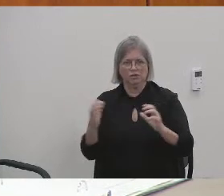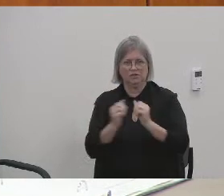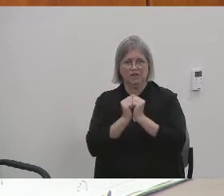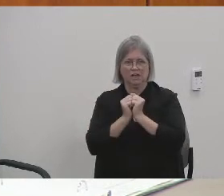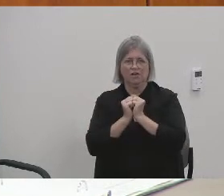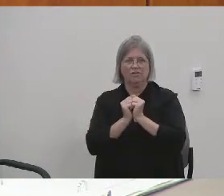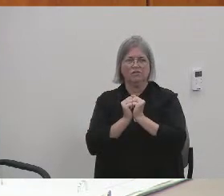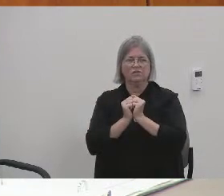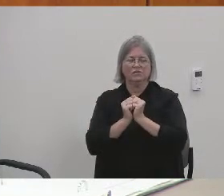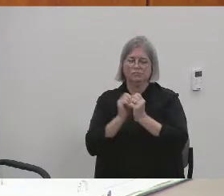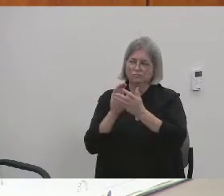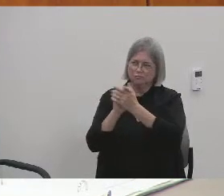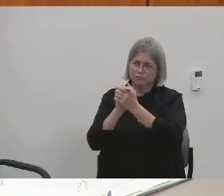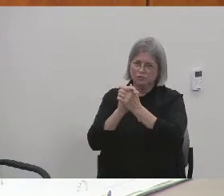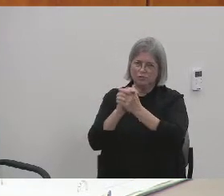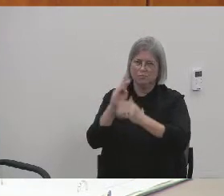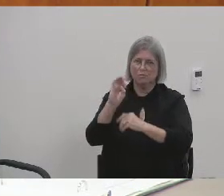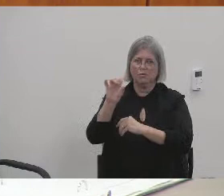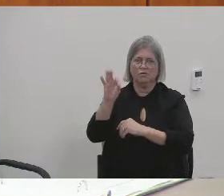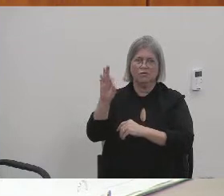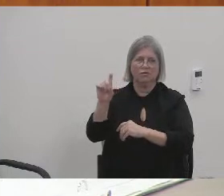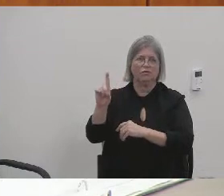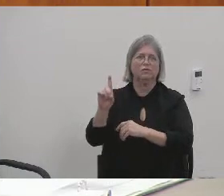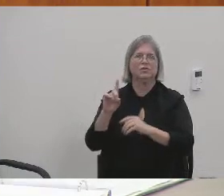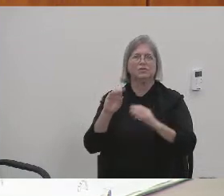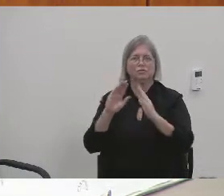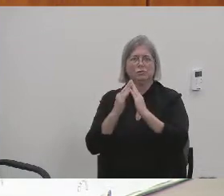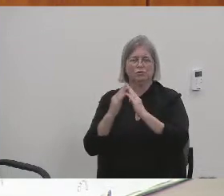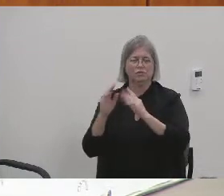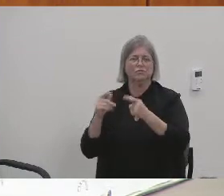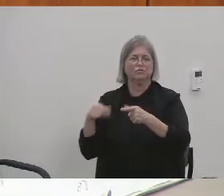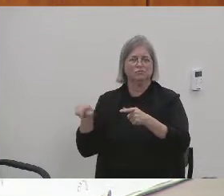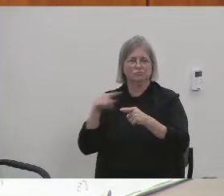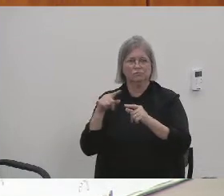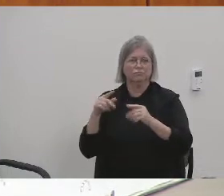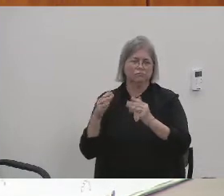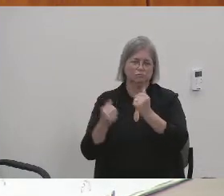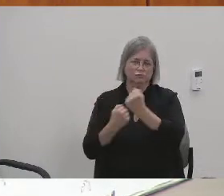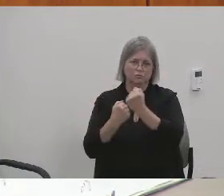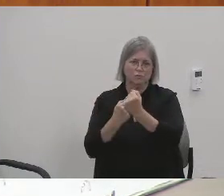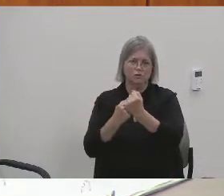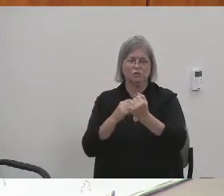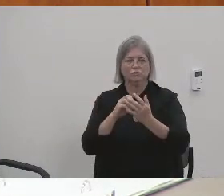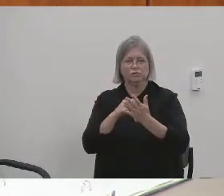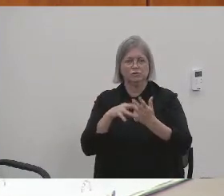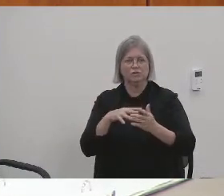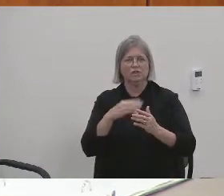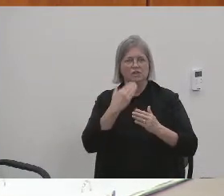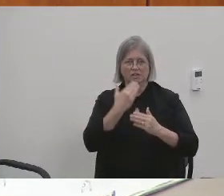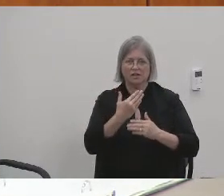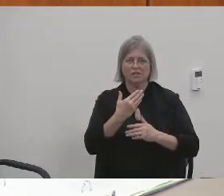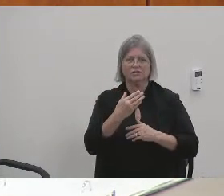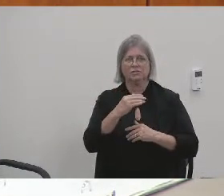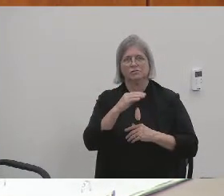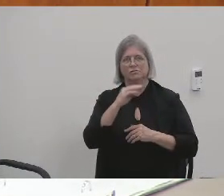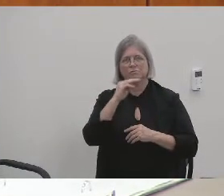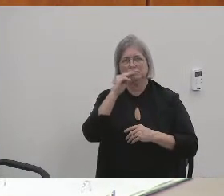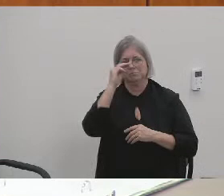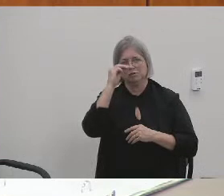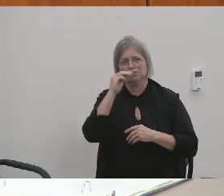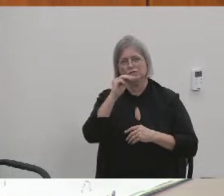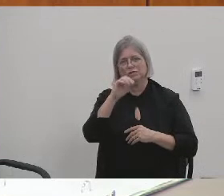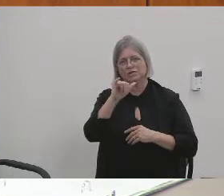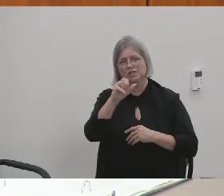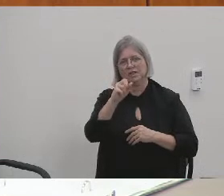for coming out and showing their support to our students. I'd also like to thank Mr. Yeager, our student